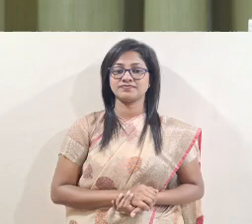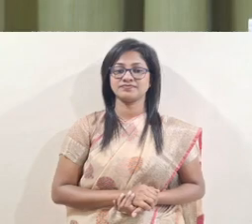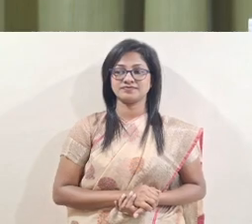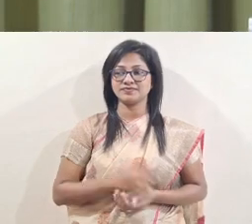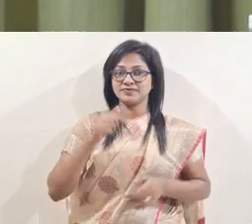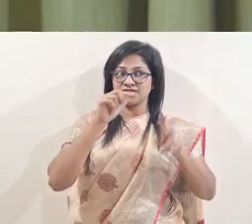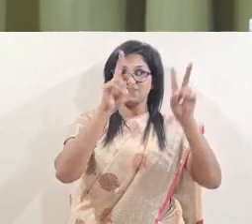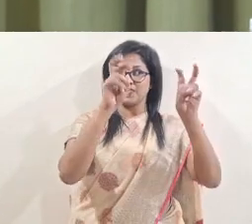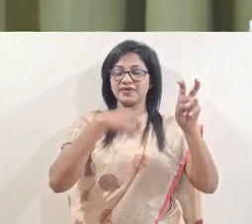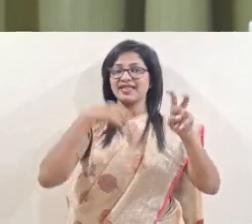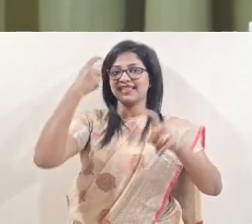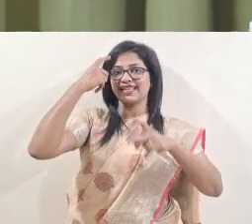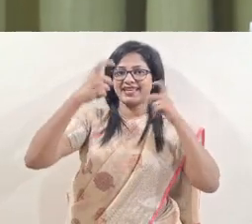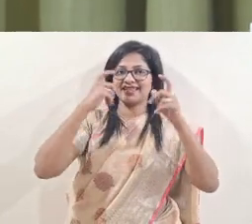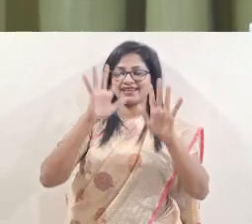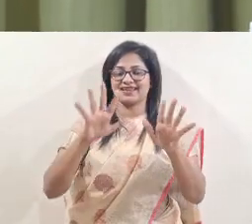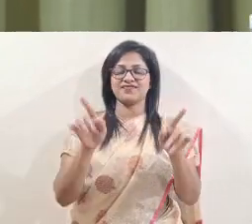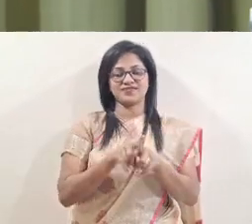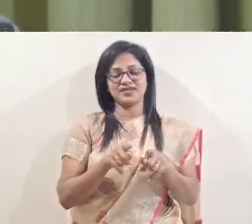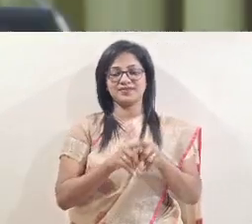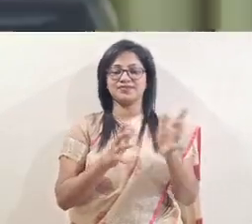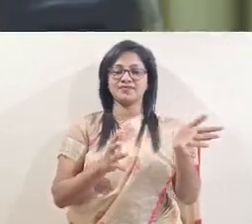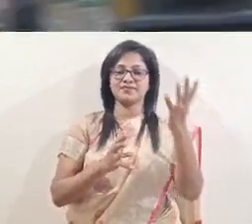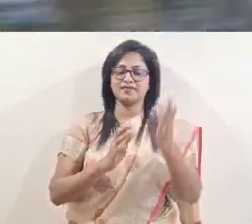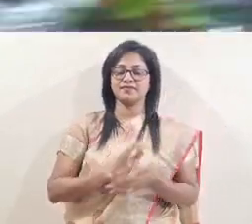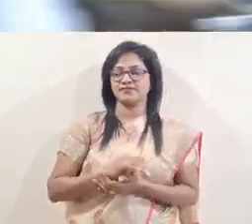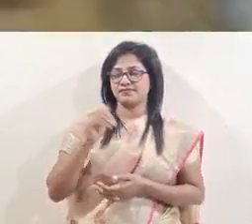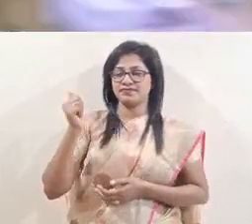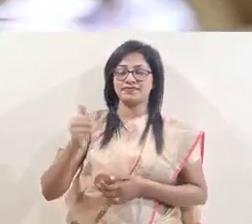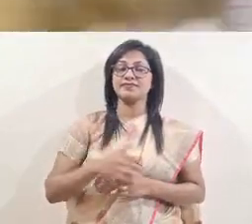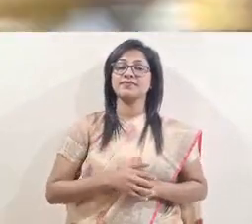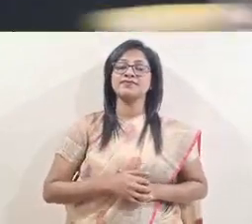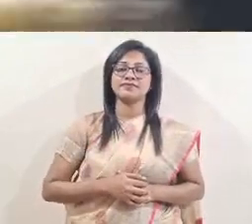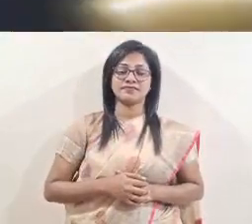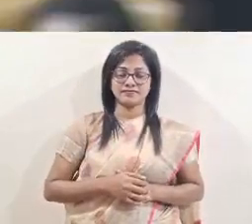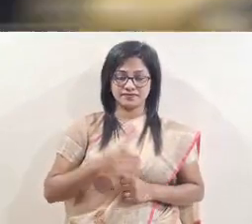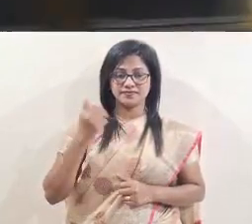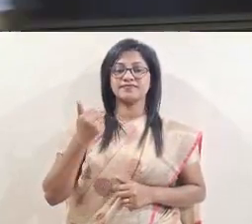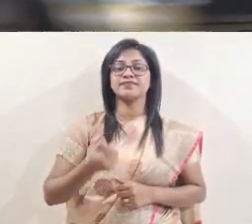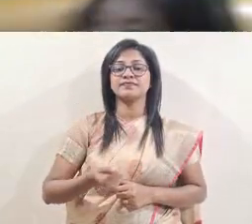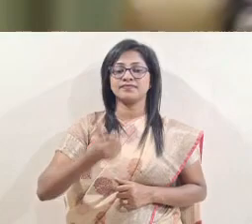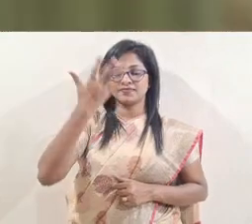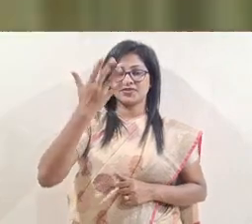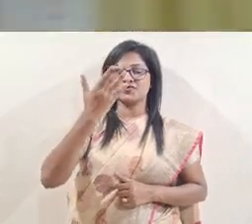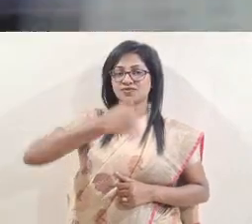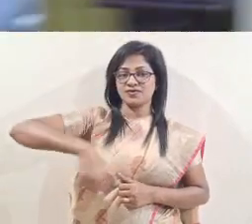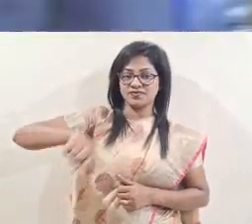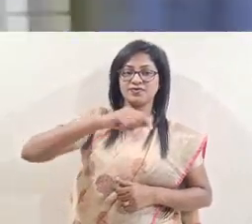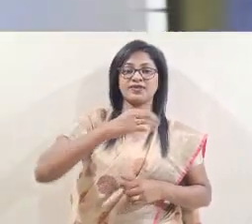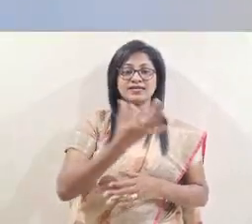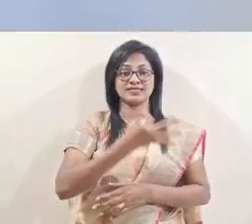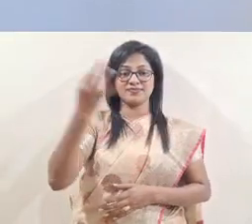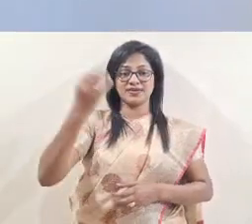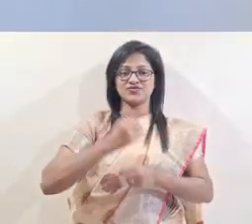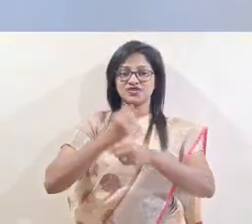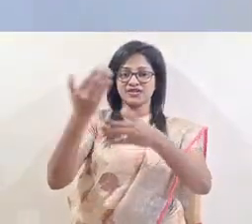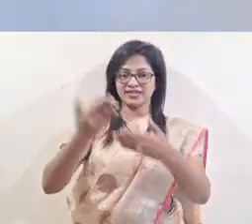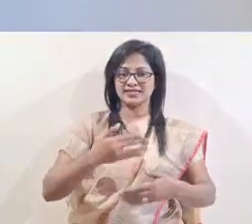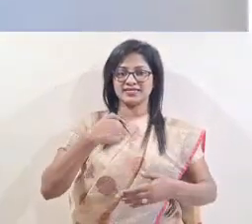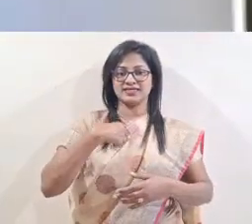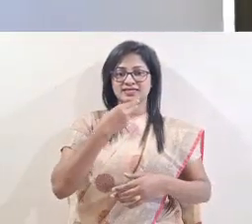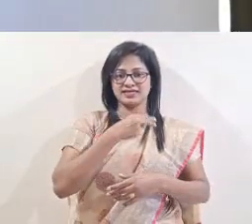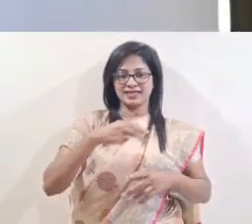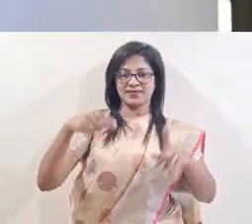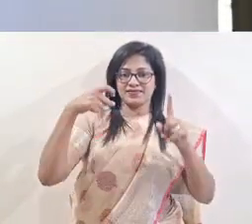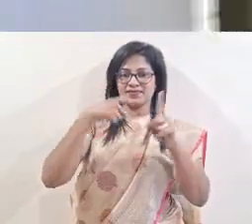line. Okay. Okay. Kritika. So, good morning, distinguished guests. My name is Kritika, and I've recently graduated